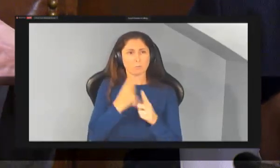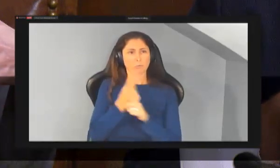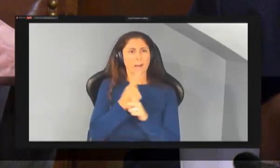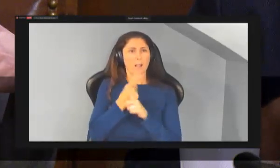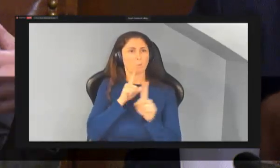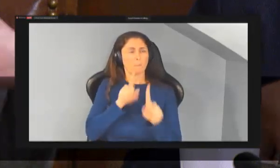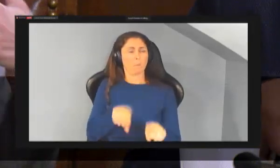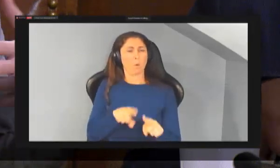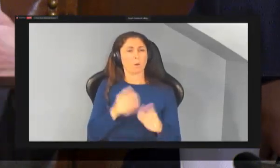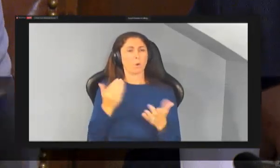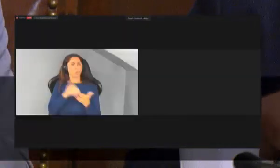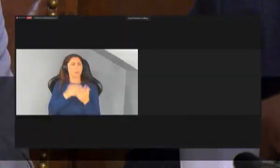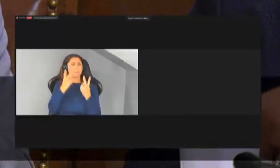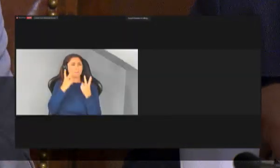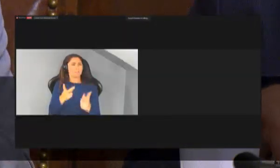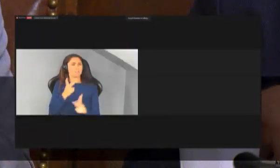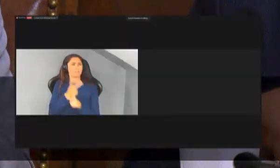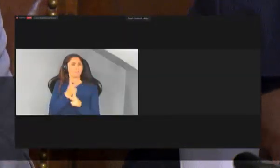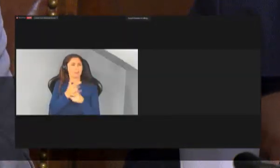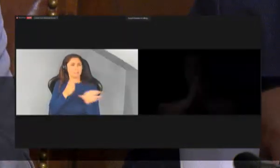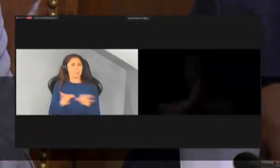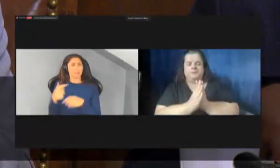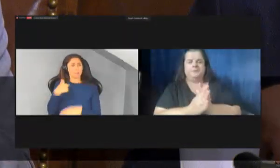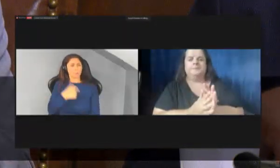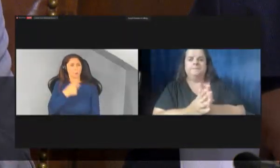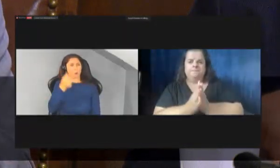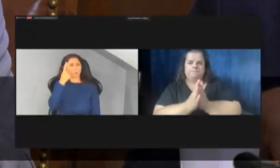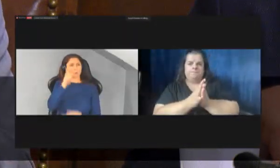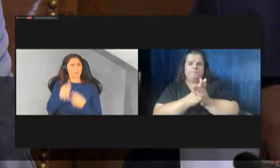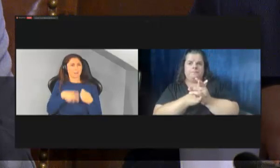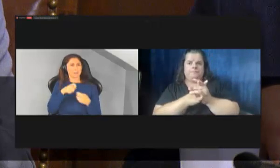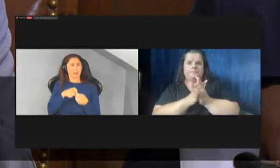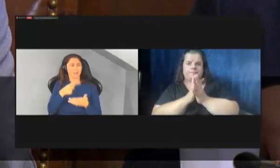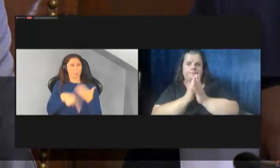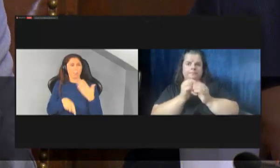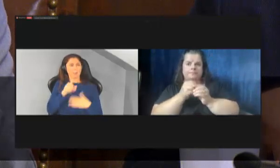revisiting of the maintenance plan, so we understand exactly